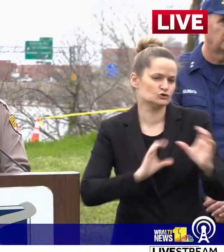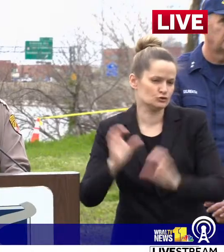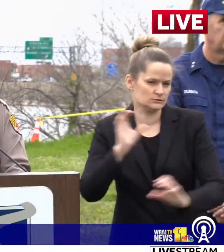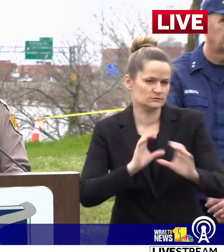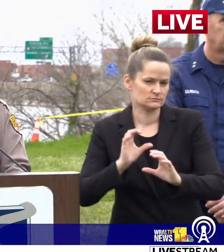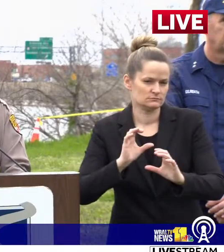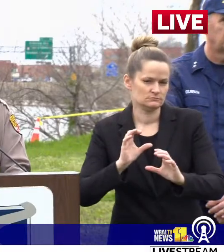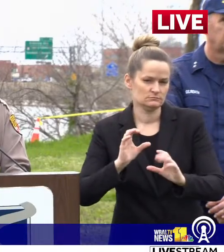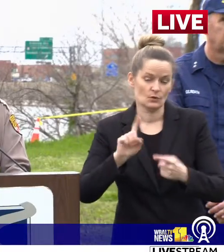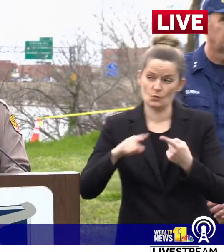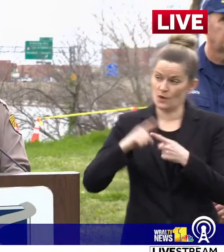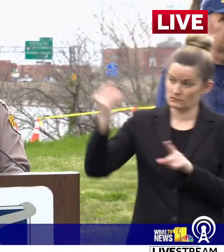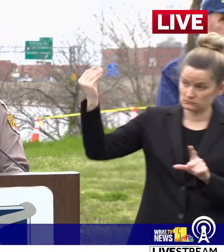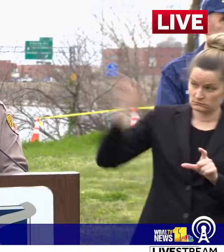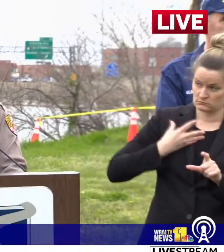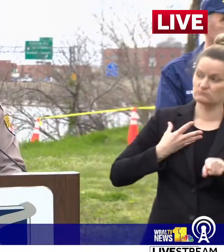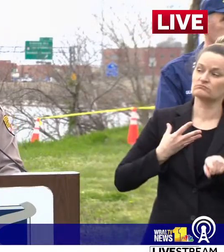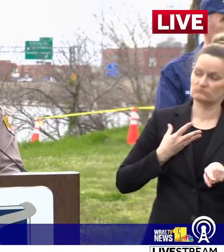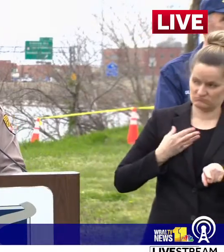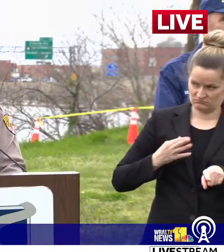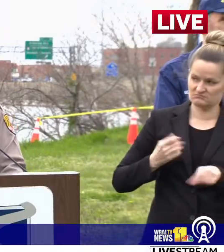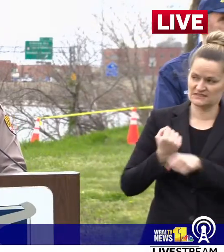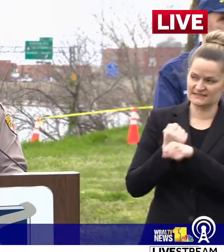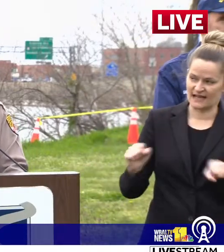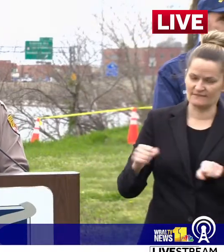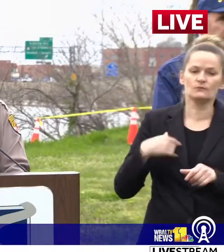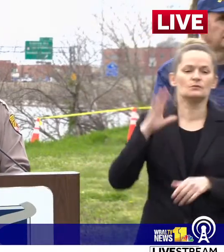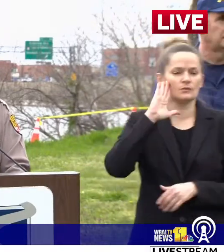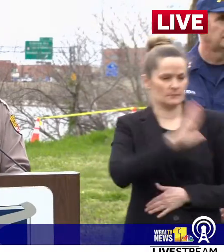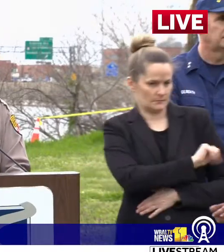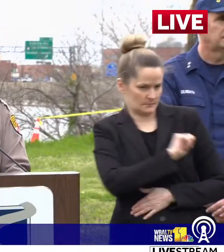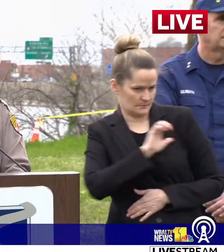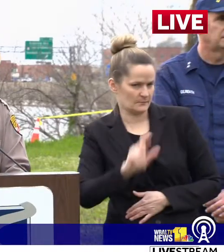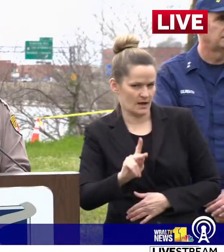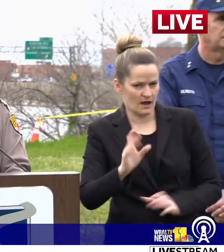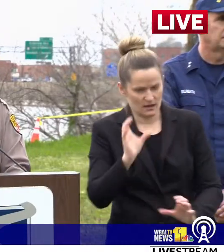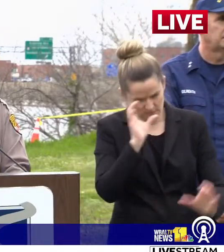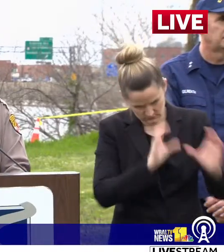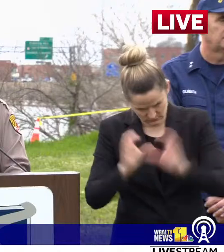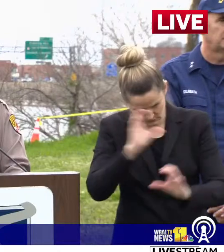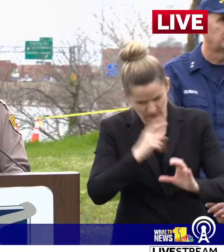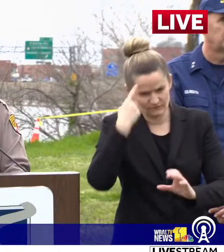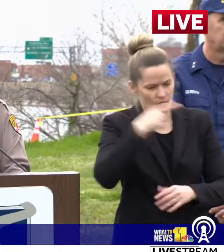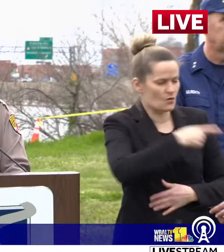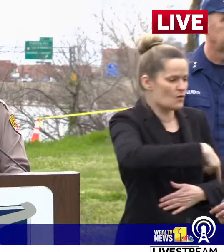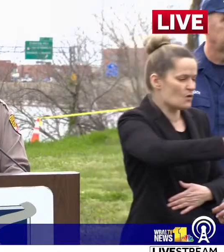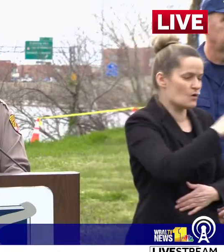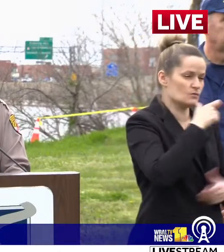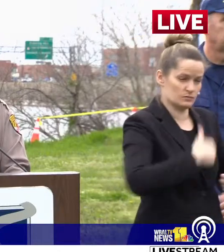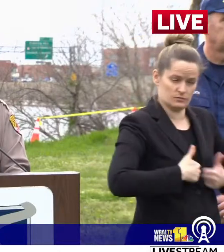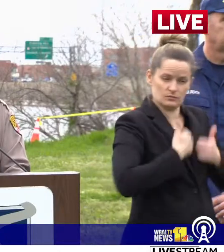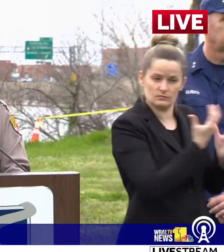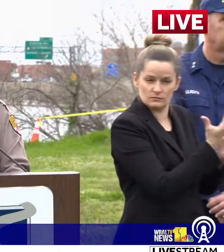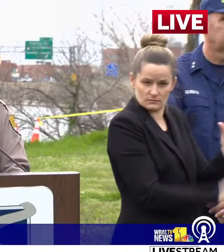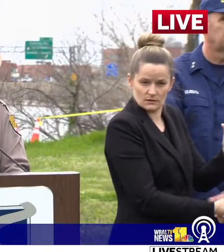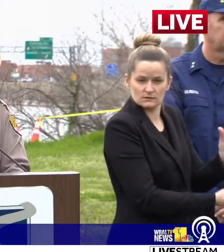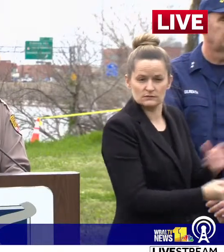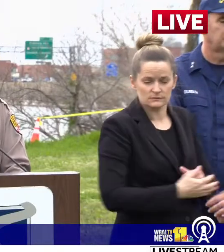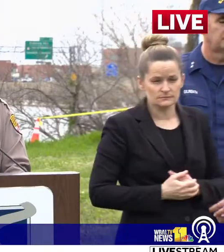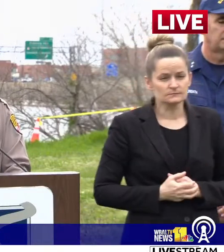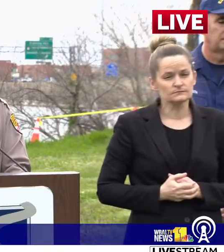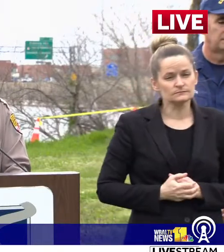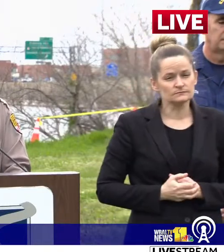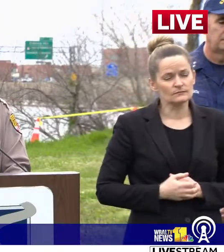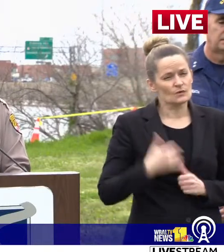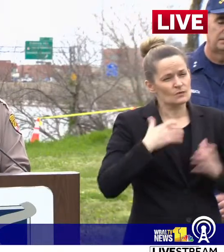Command has informed them it is safe to resume diving operations. Again, as Governor Moore stressed just moments ago, we